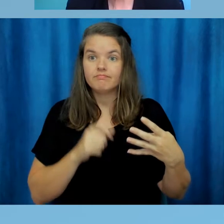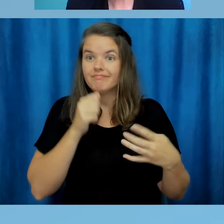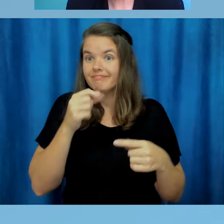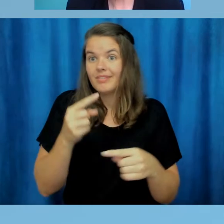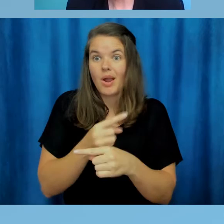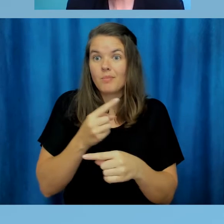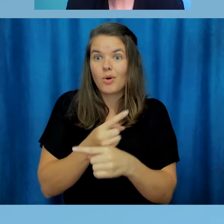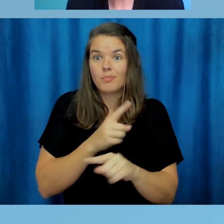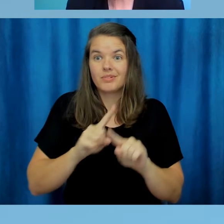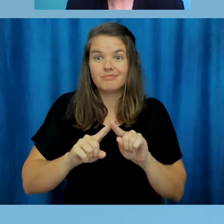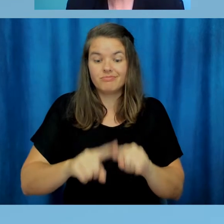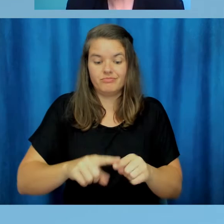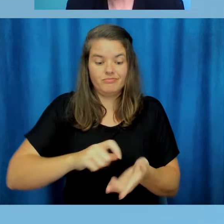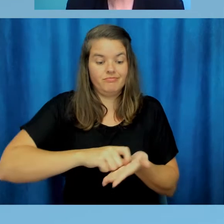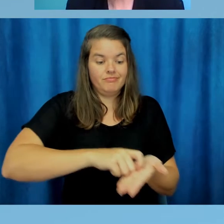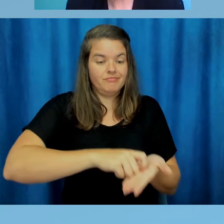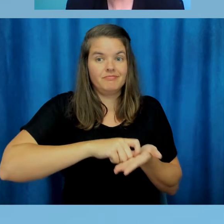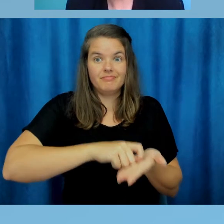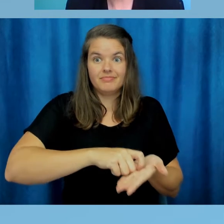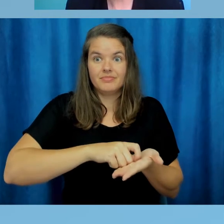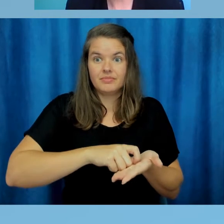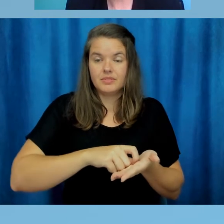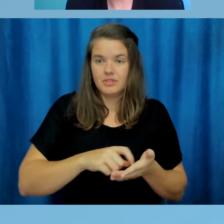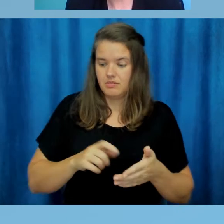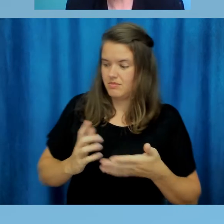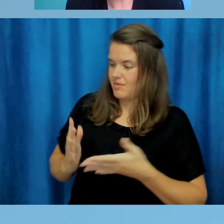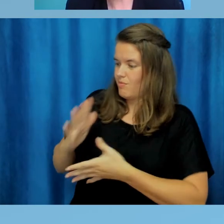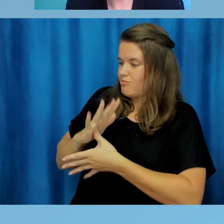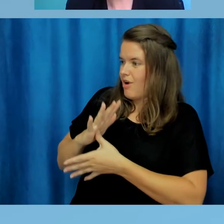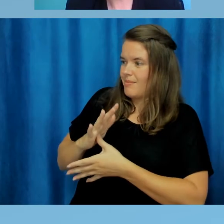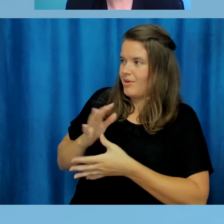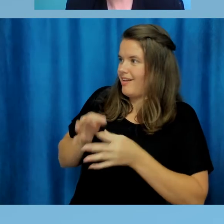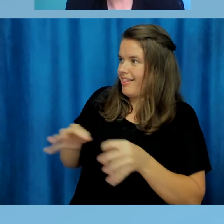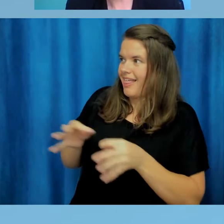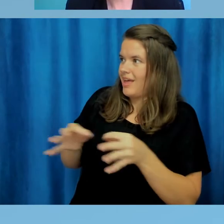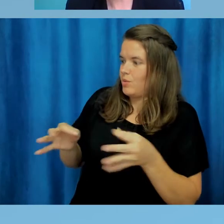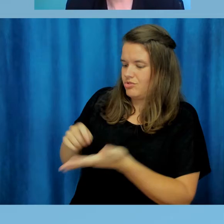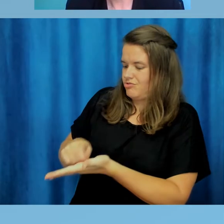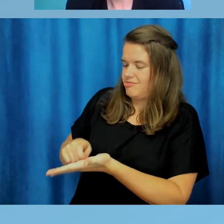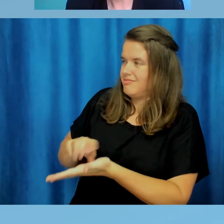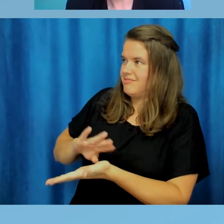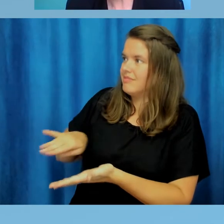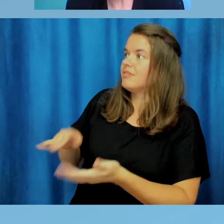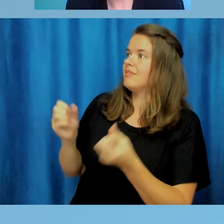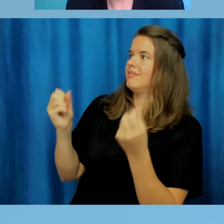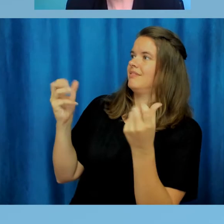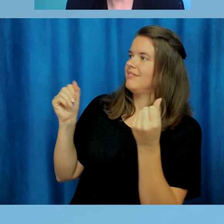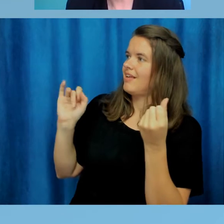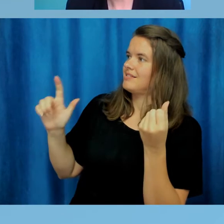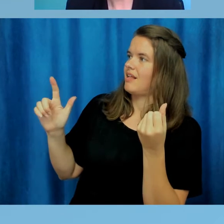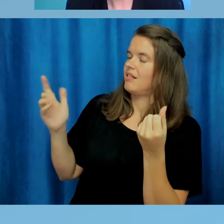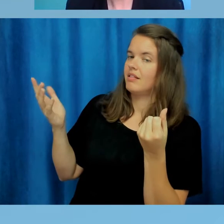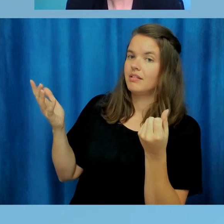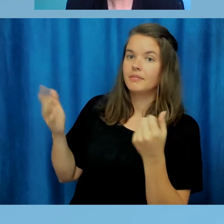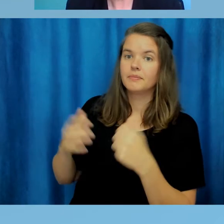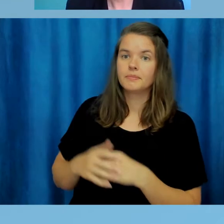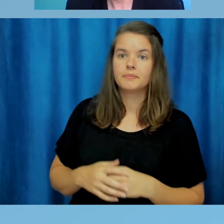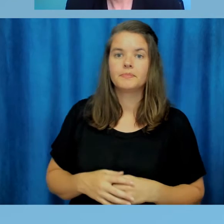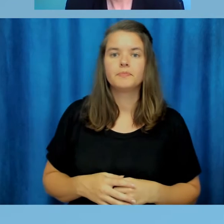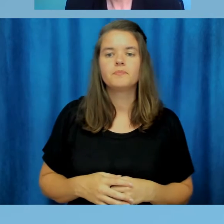Inappropriate reliance on handwritten notes for individuals whose primary means of communication is ASL.